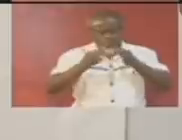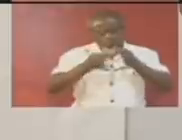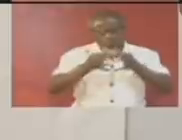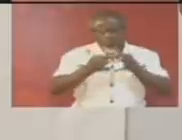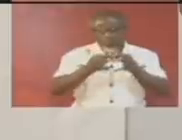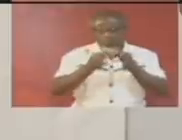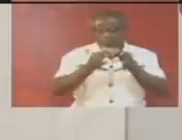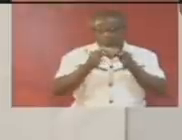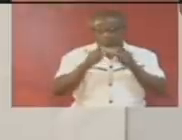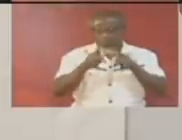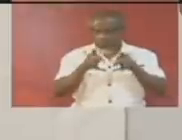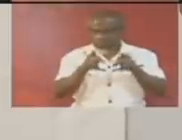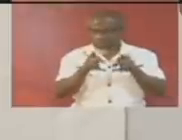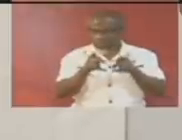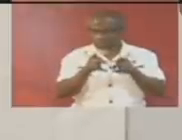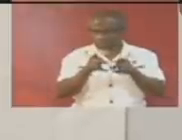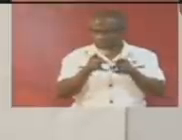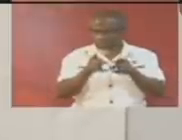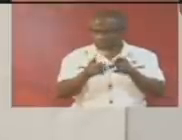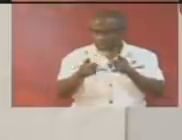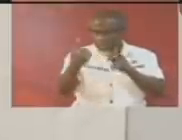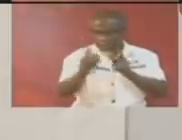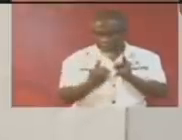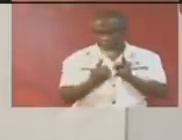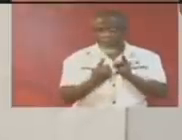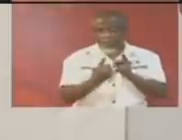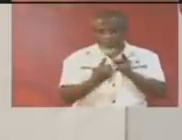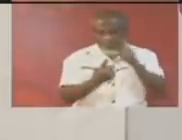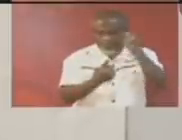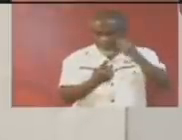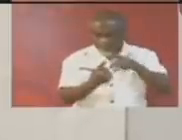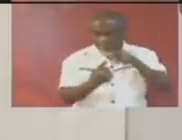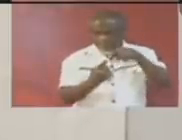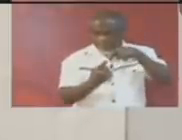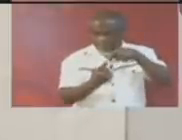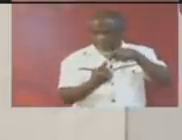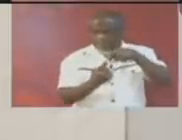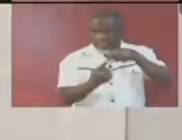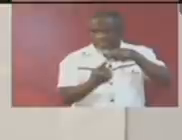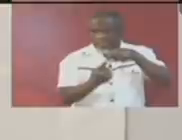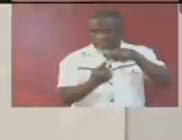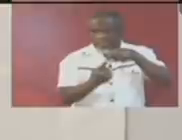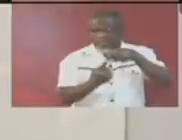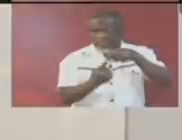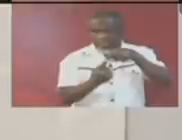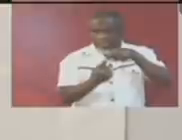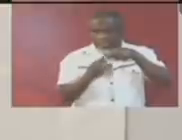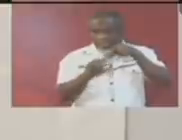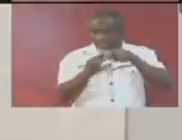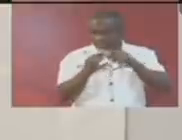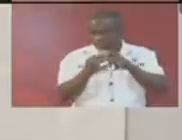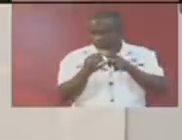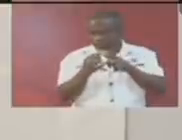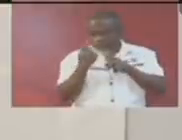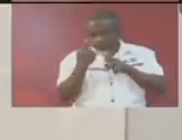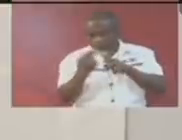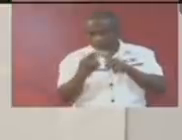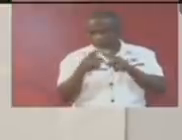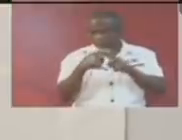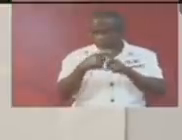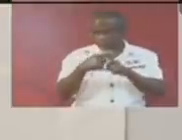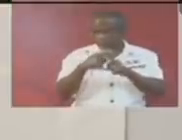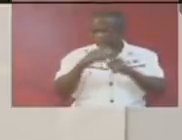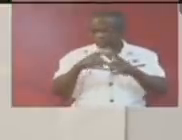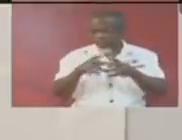encouraged to come forward to be tested so that the appropriate isolation and contact tracing can take place.